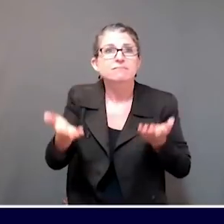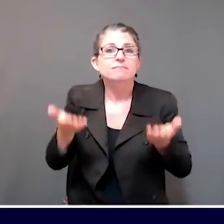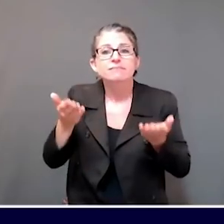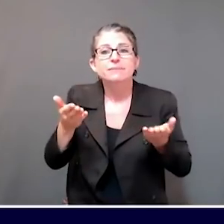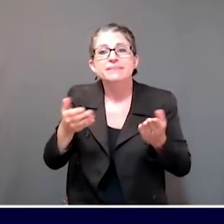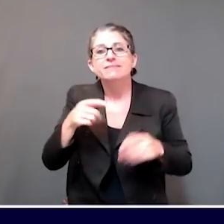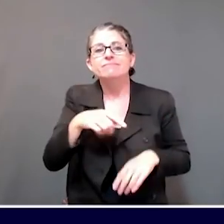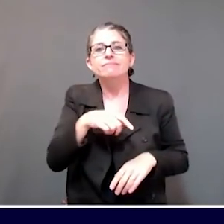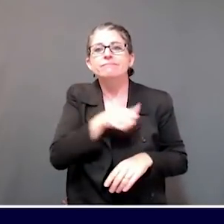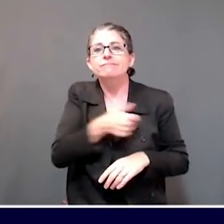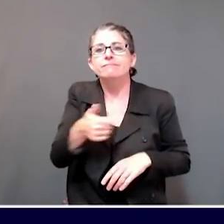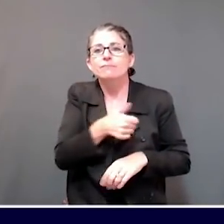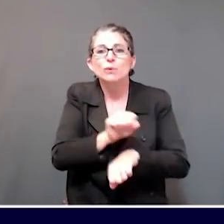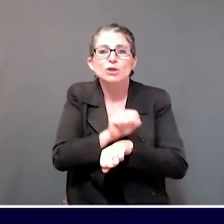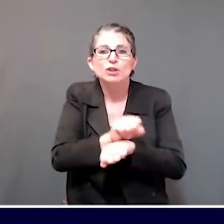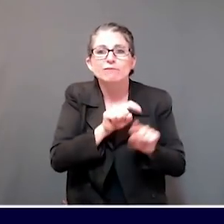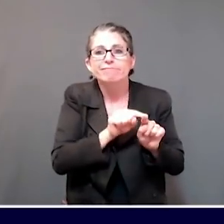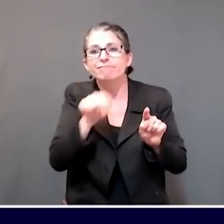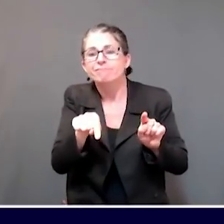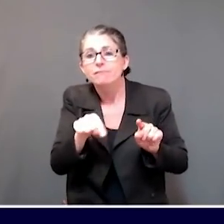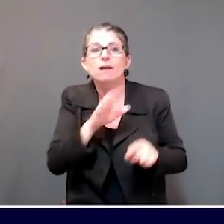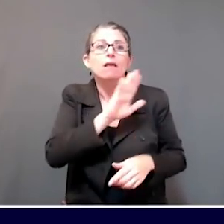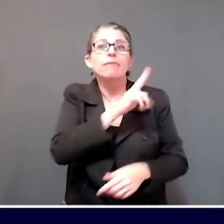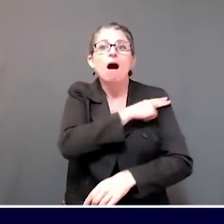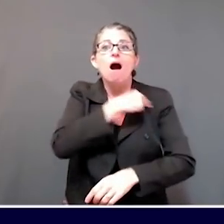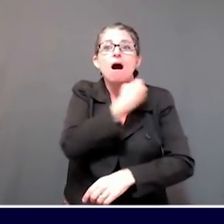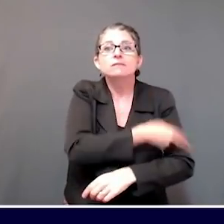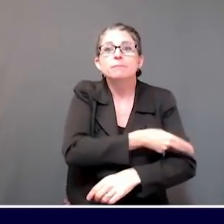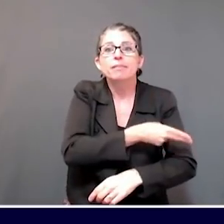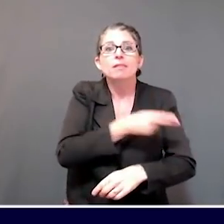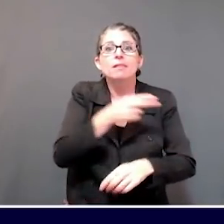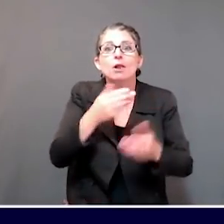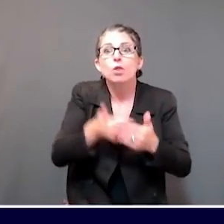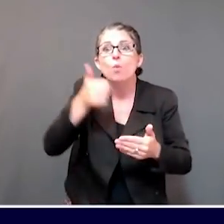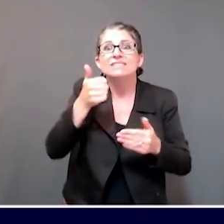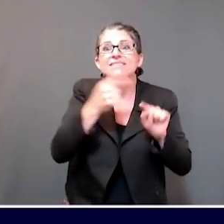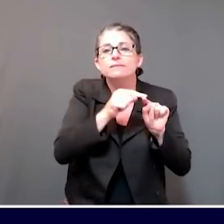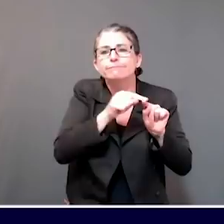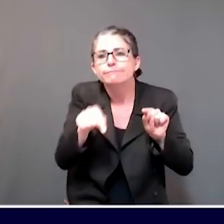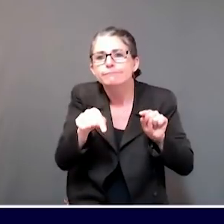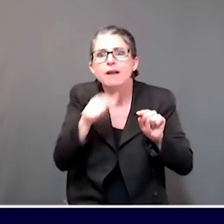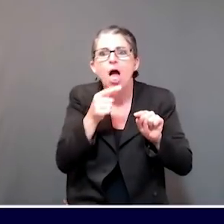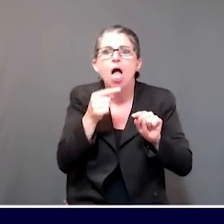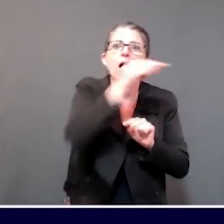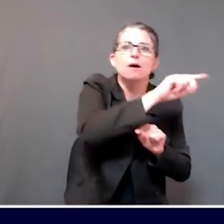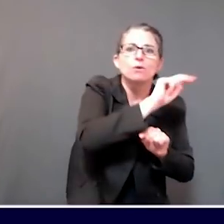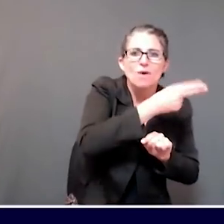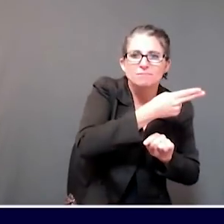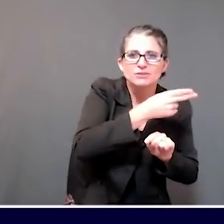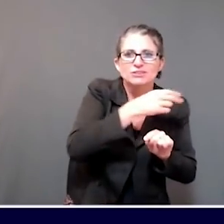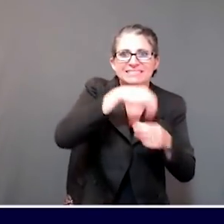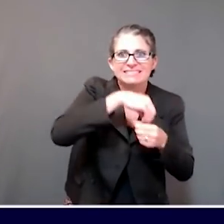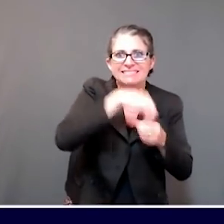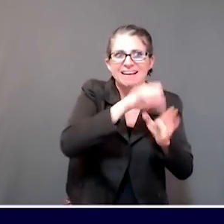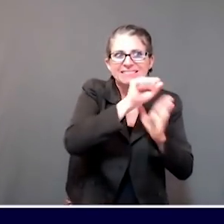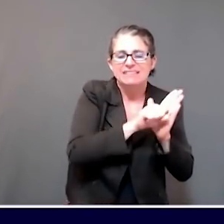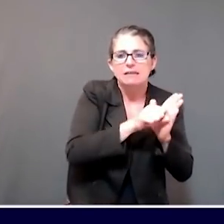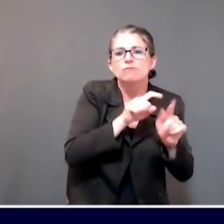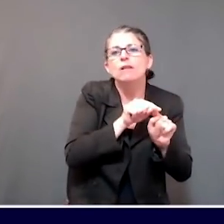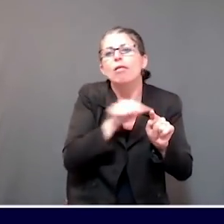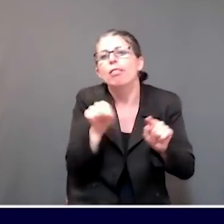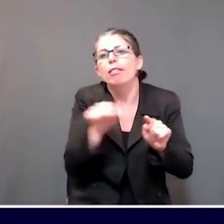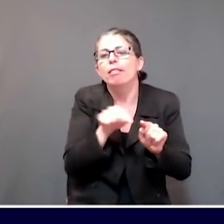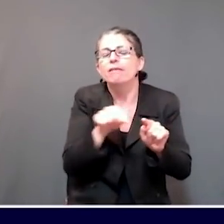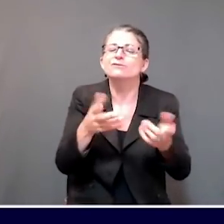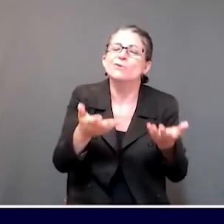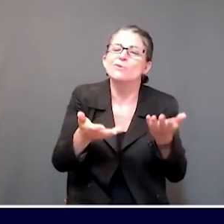important to remember about our data overall is, for example, the number of current hospitalizations that we report, which